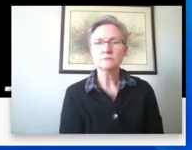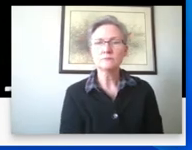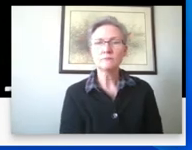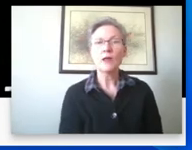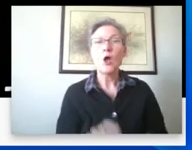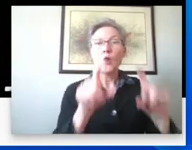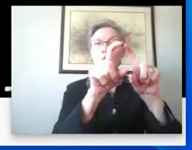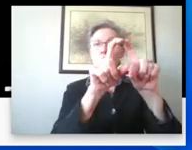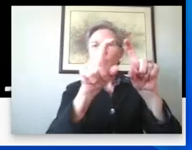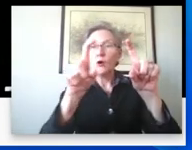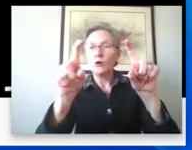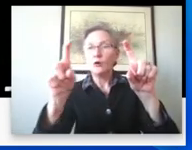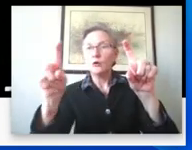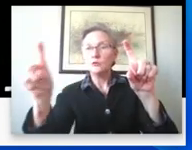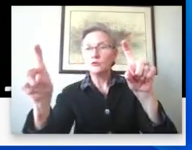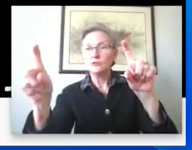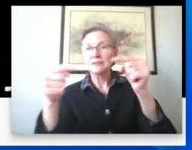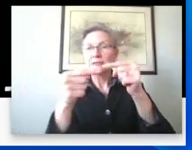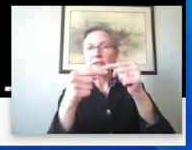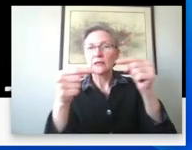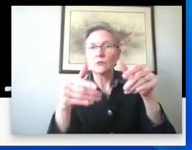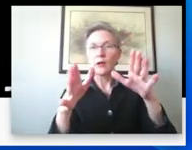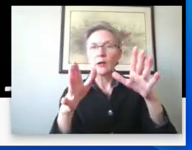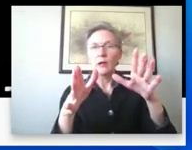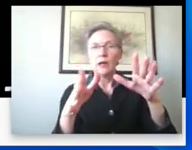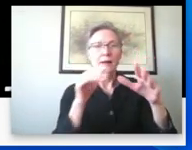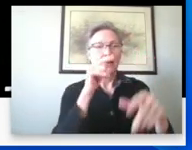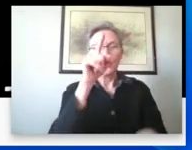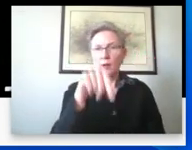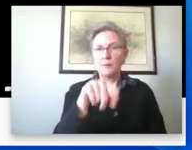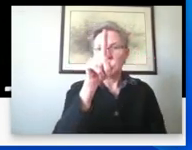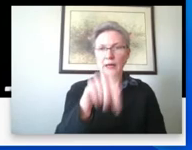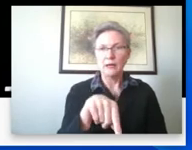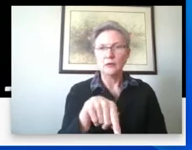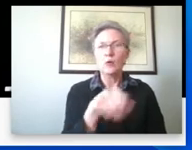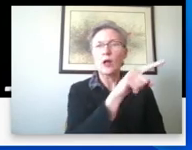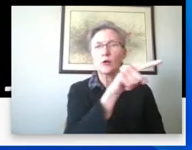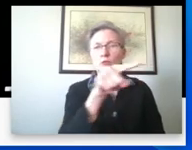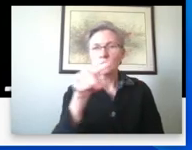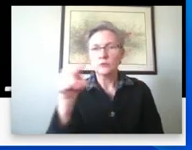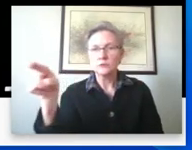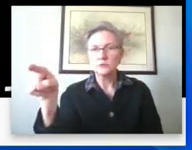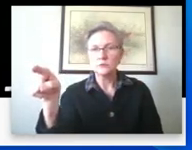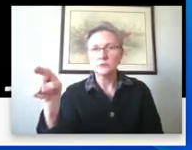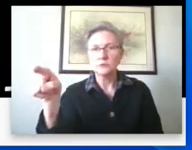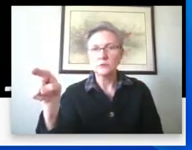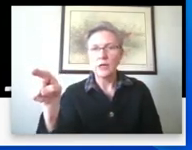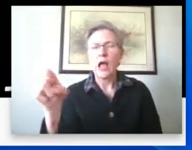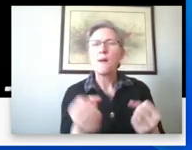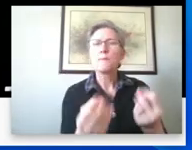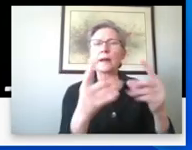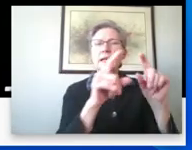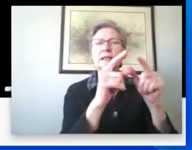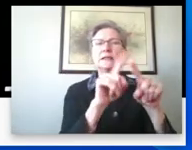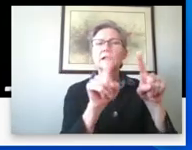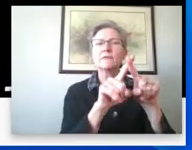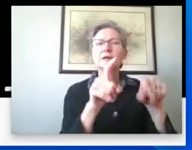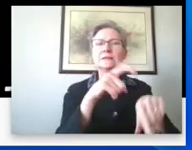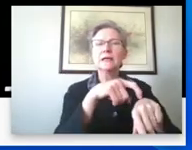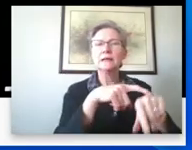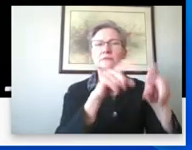Rows go the opposite way. I'm not going up and down, I'm going across. So how many different